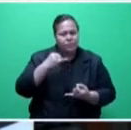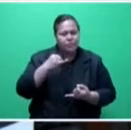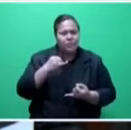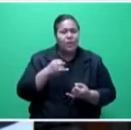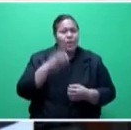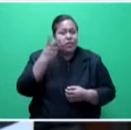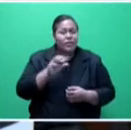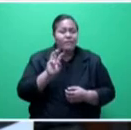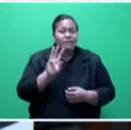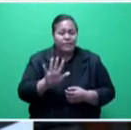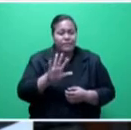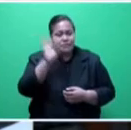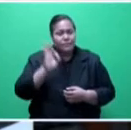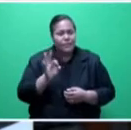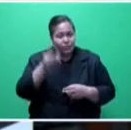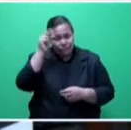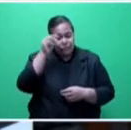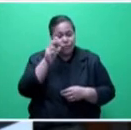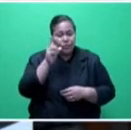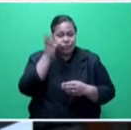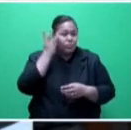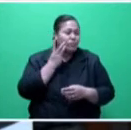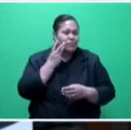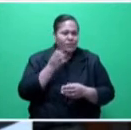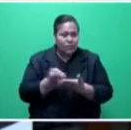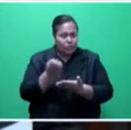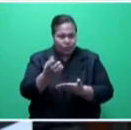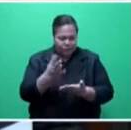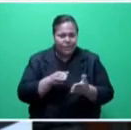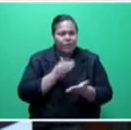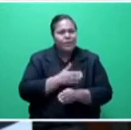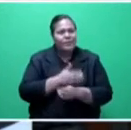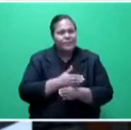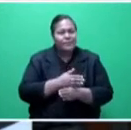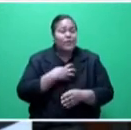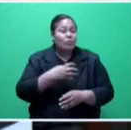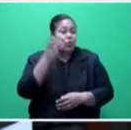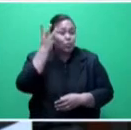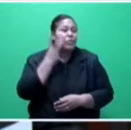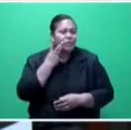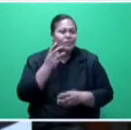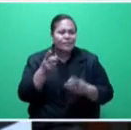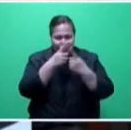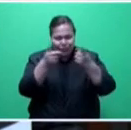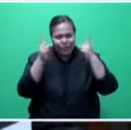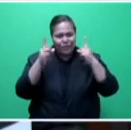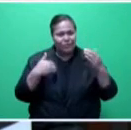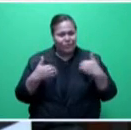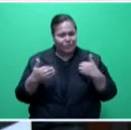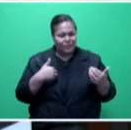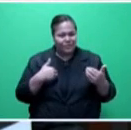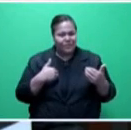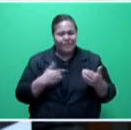are economically active, as per the latest census. More women than men are graduating from universities and are consequently